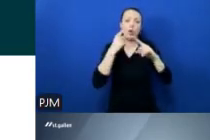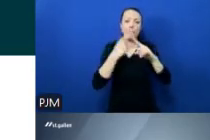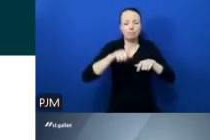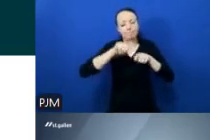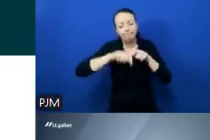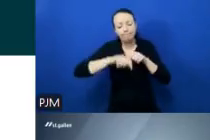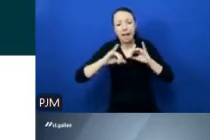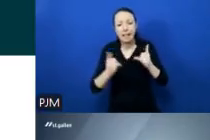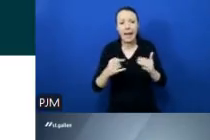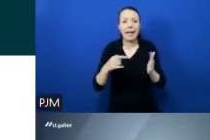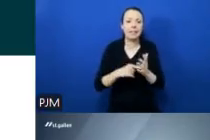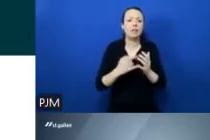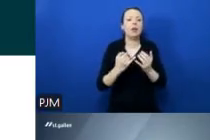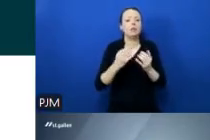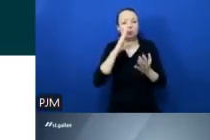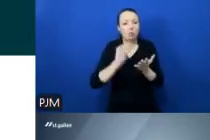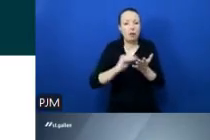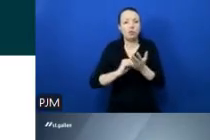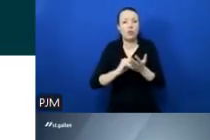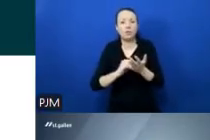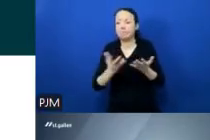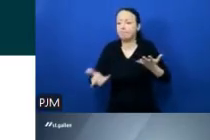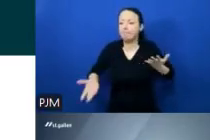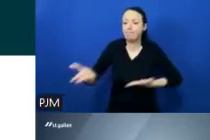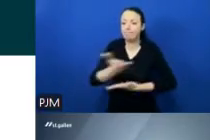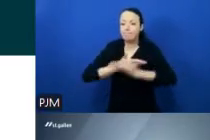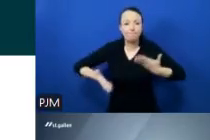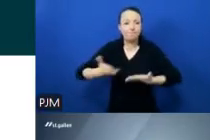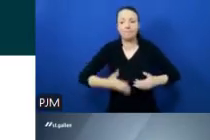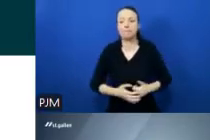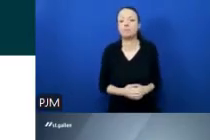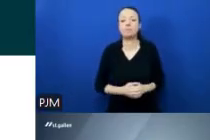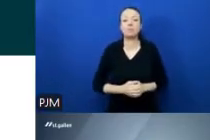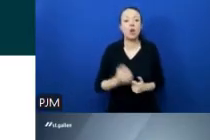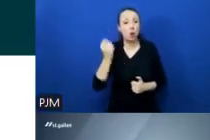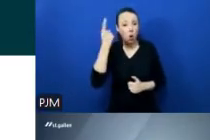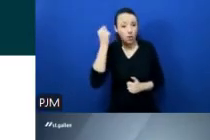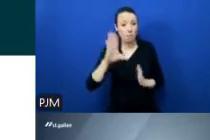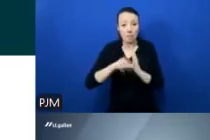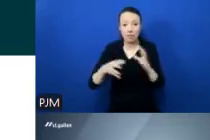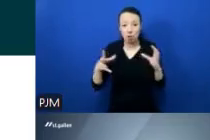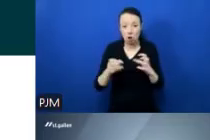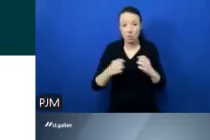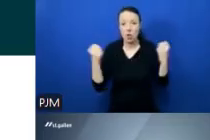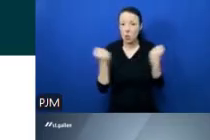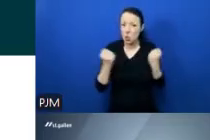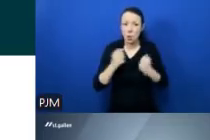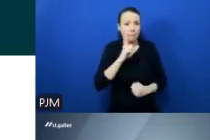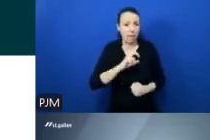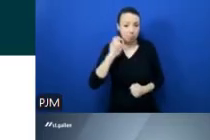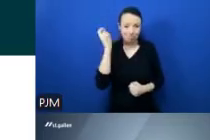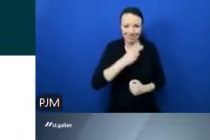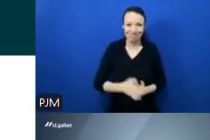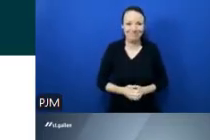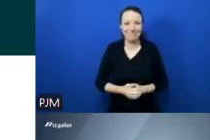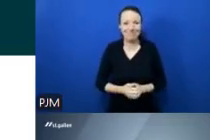having lots of testing. We exchange our experience. It is a very attractive